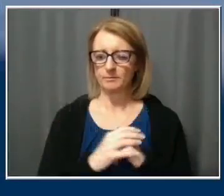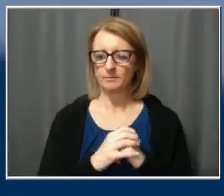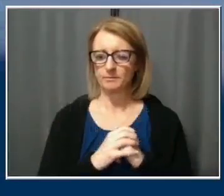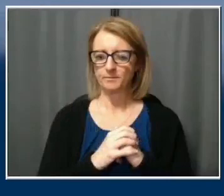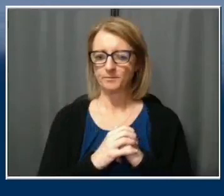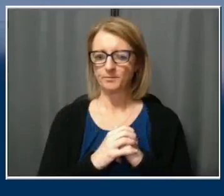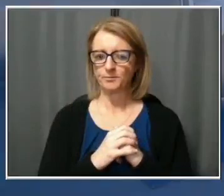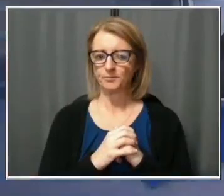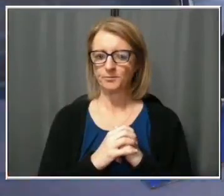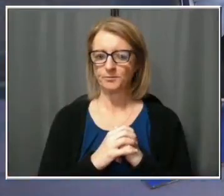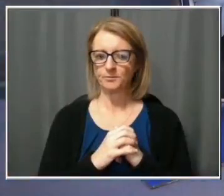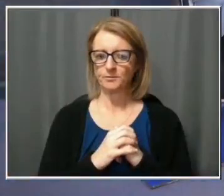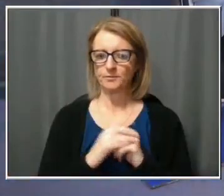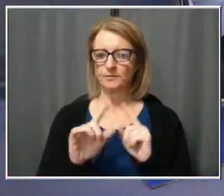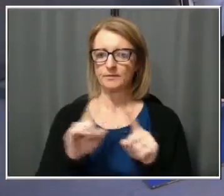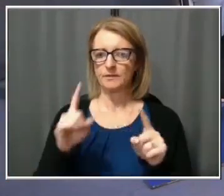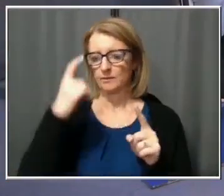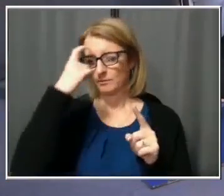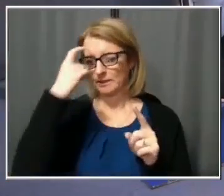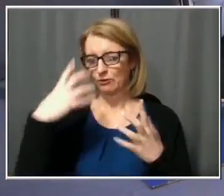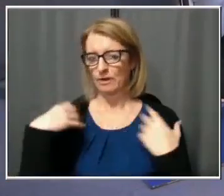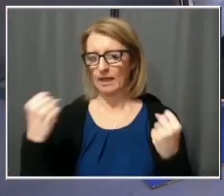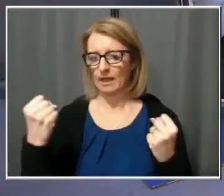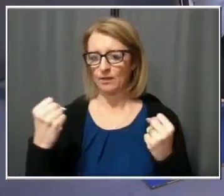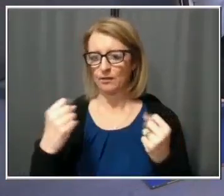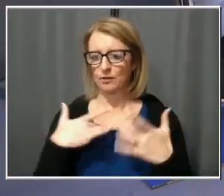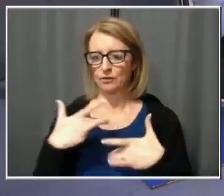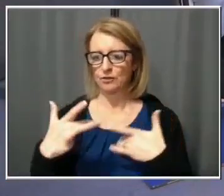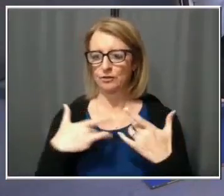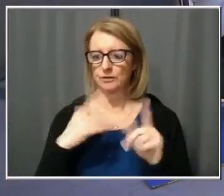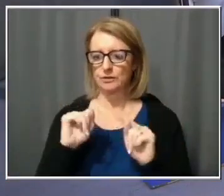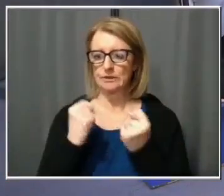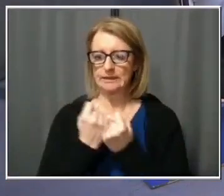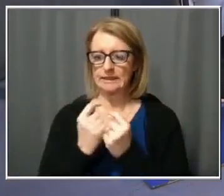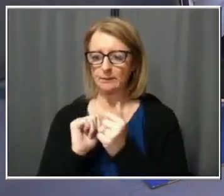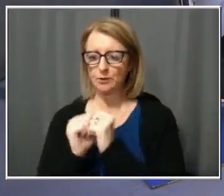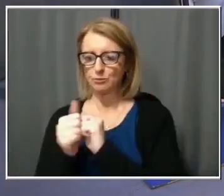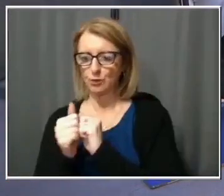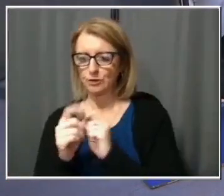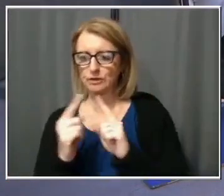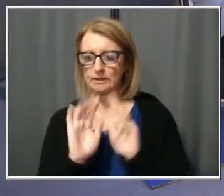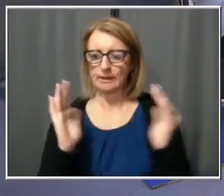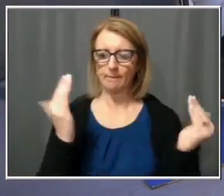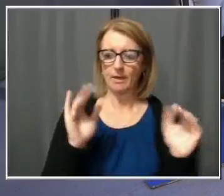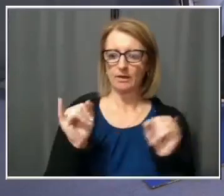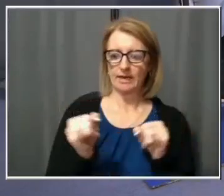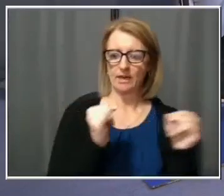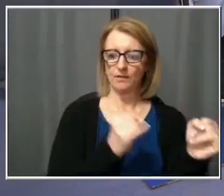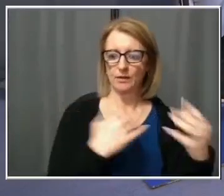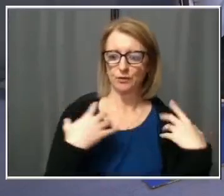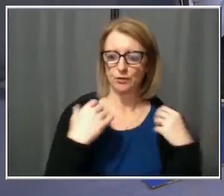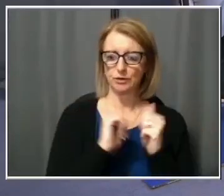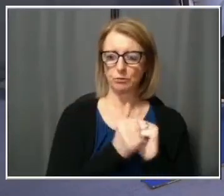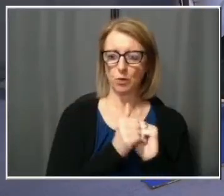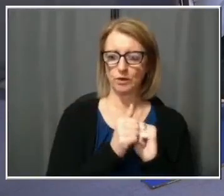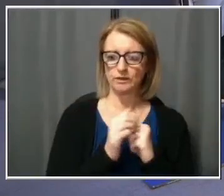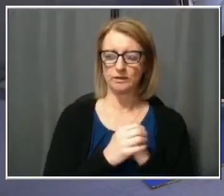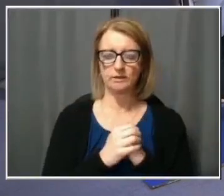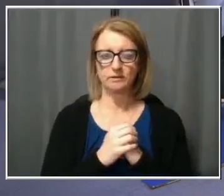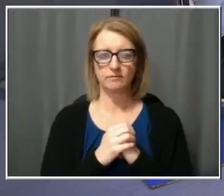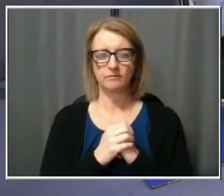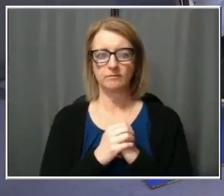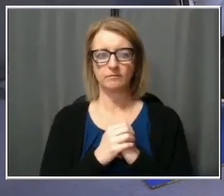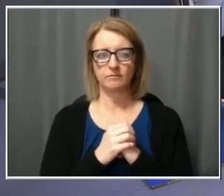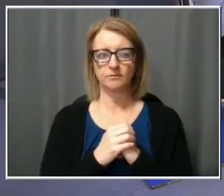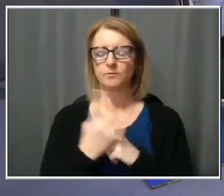different mental health concerns for someone doing team sports versus individual sports? So one of the things